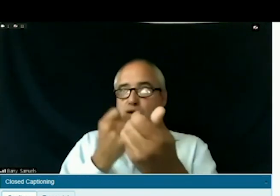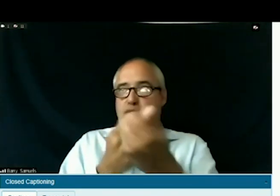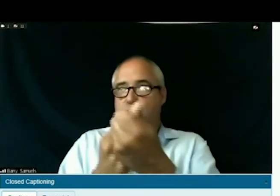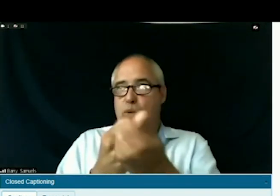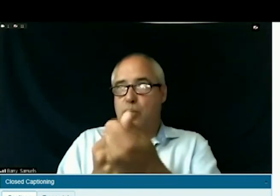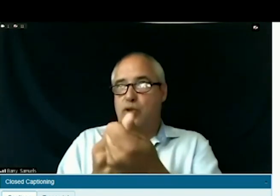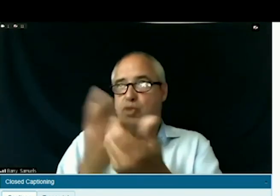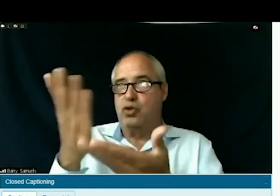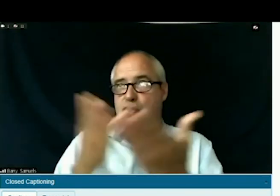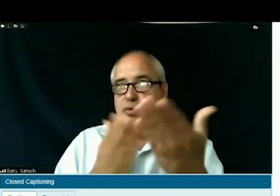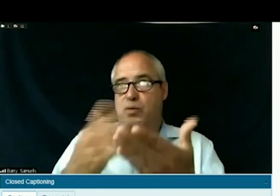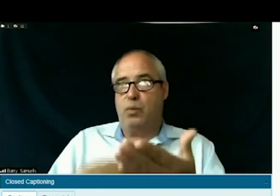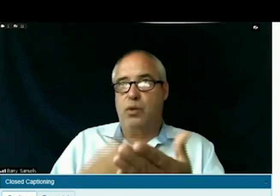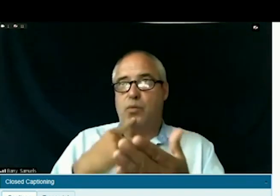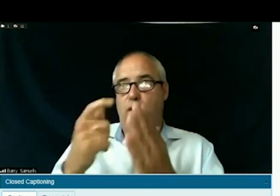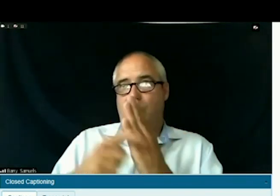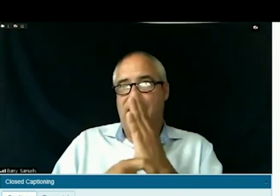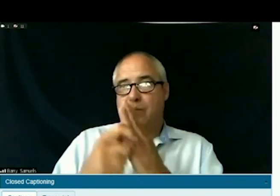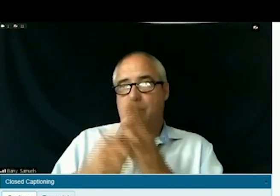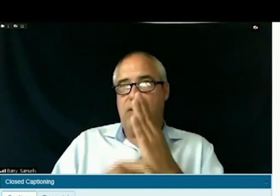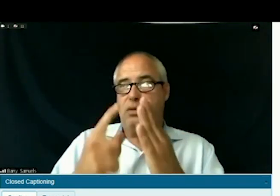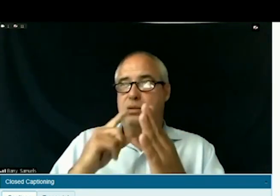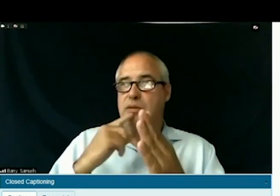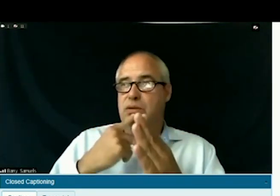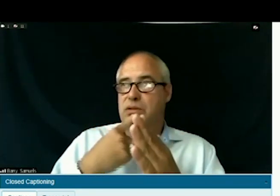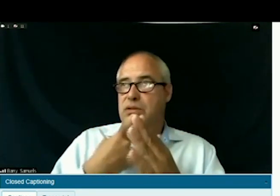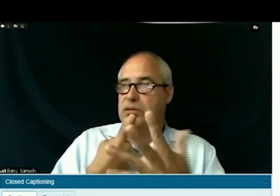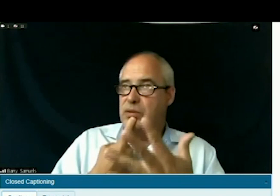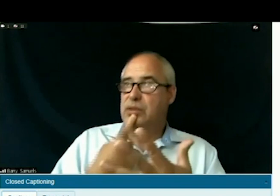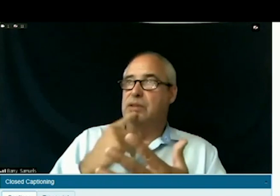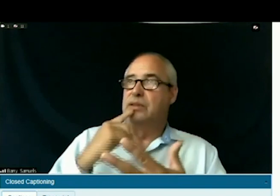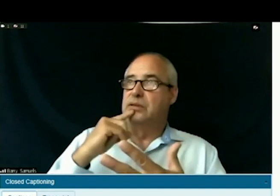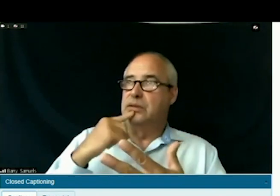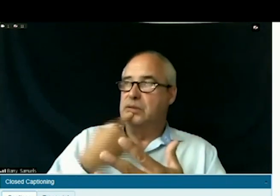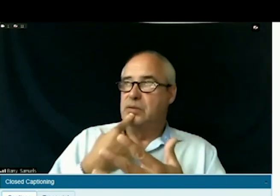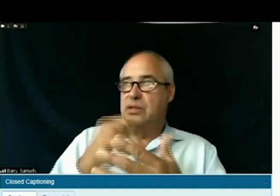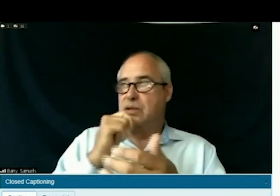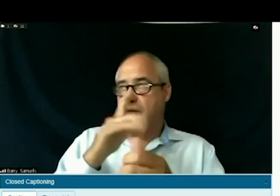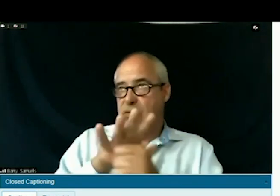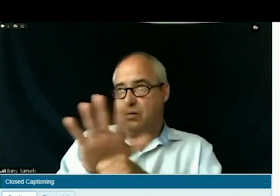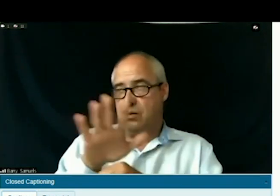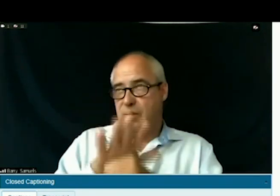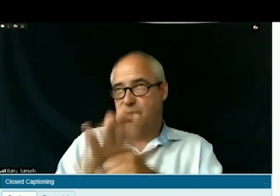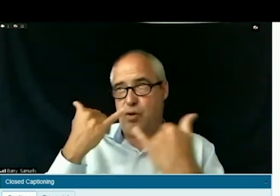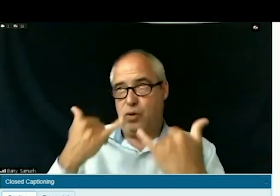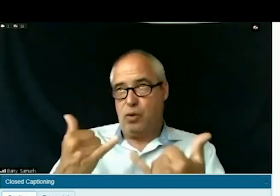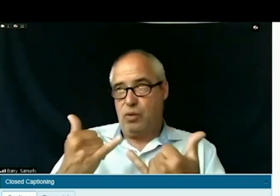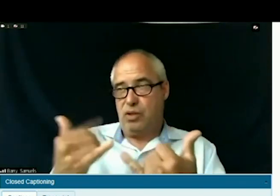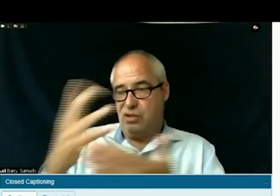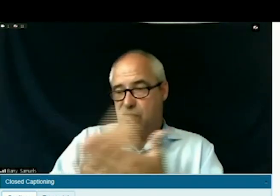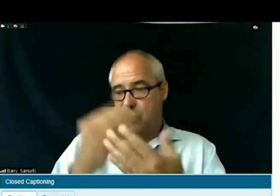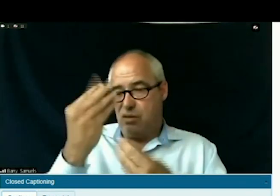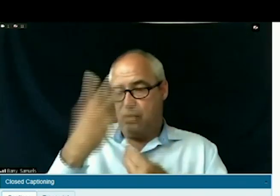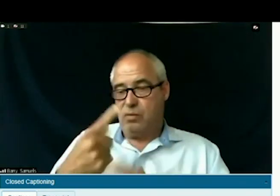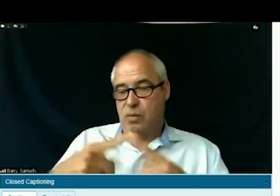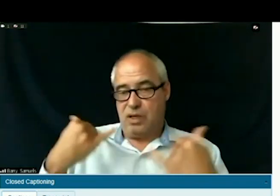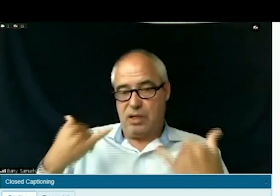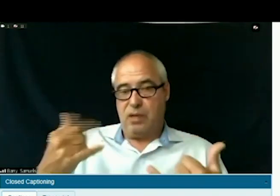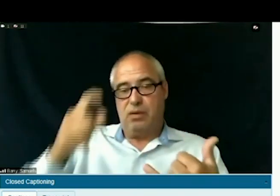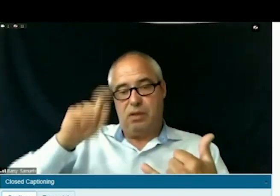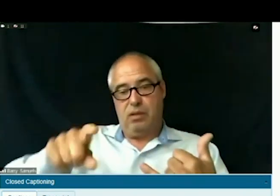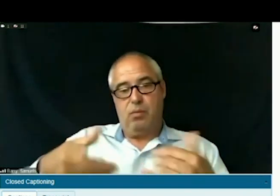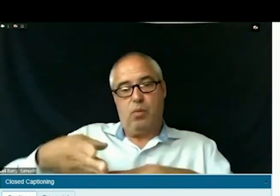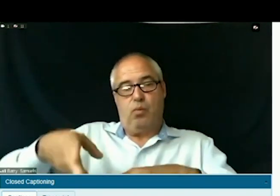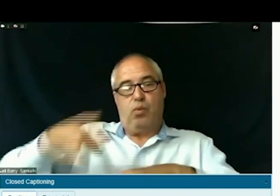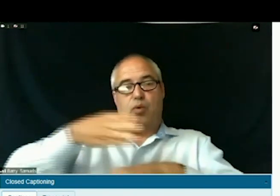literature there's extensive deficits in the nation's current data collection system. It was alluded to